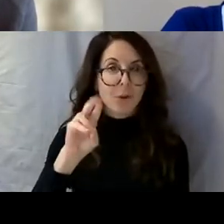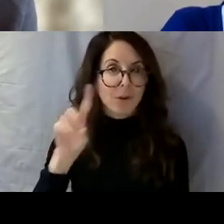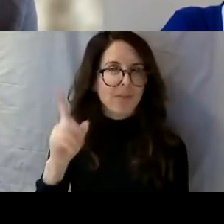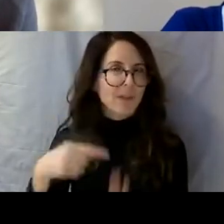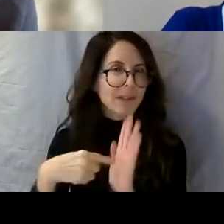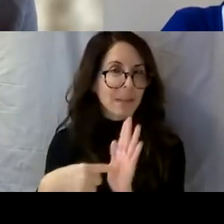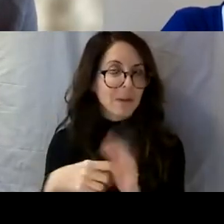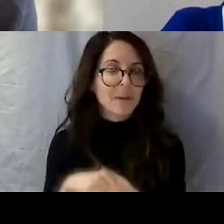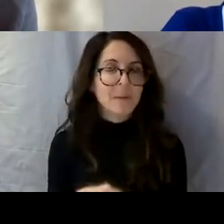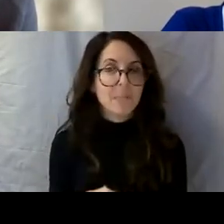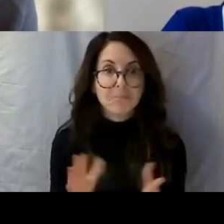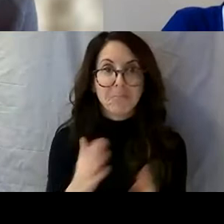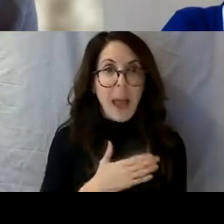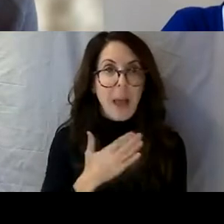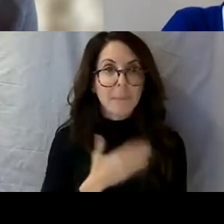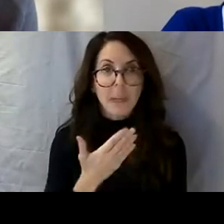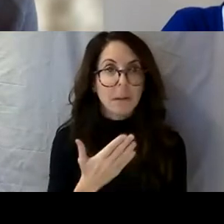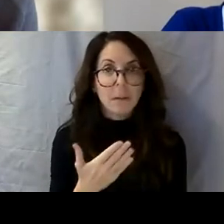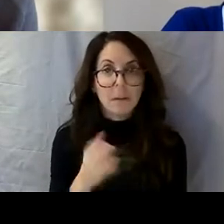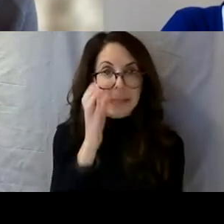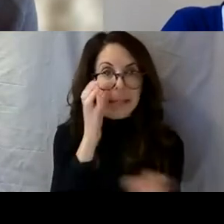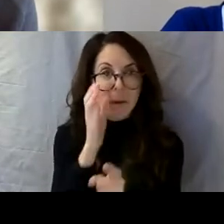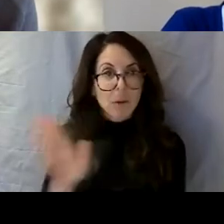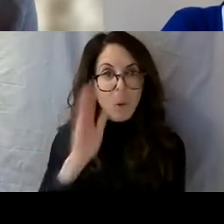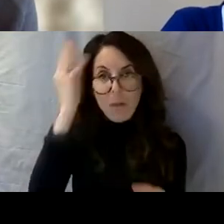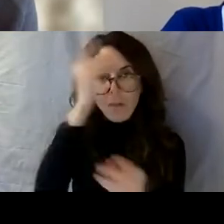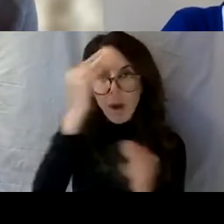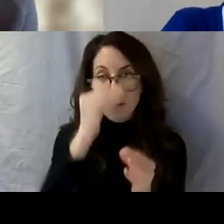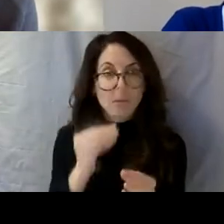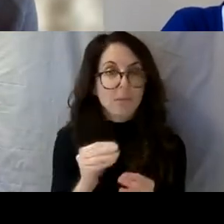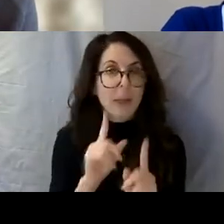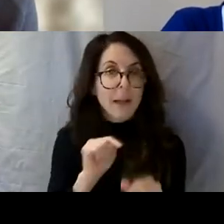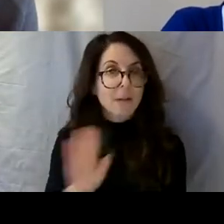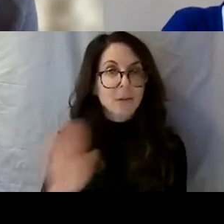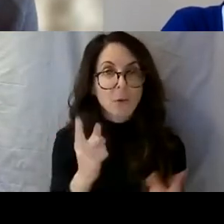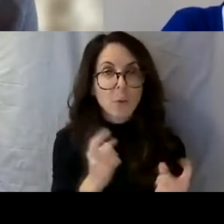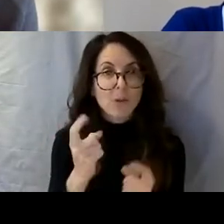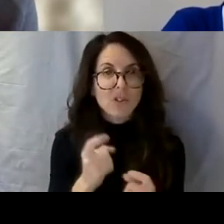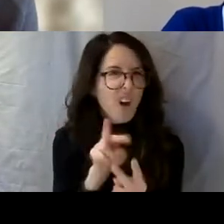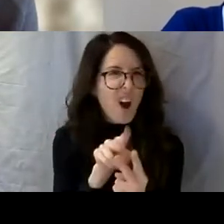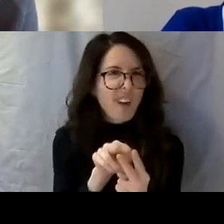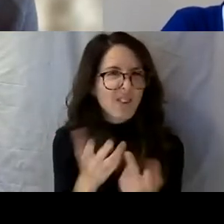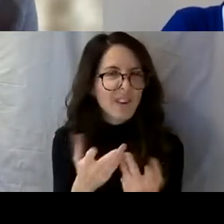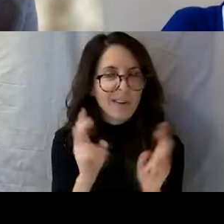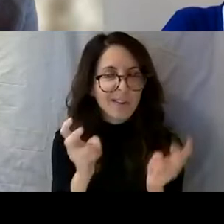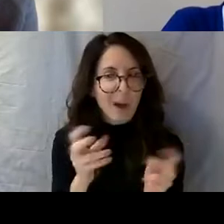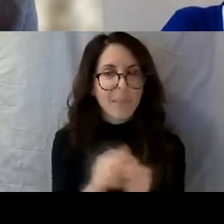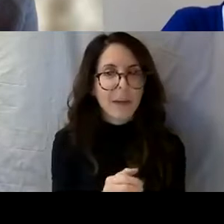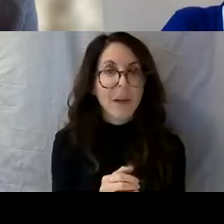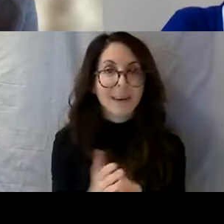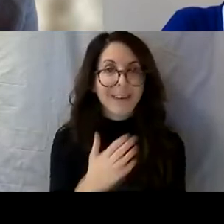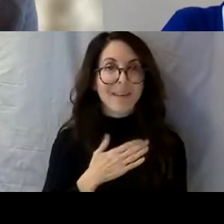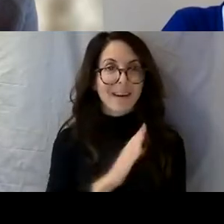And I'm happy to answer questions or hear your thoughts, the participants, on either of these topics from a board